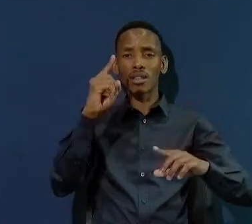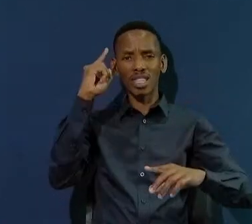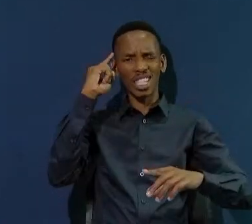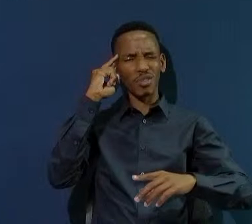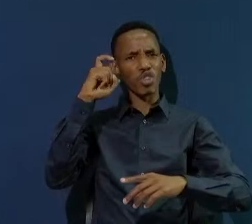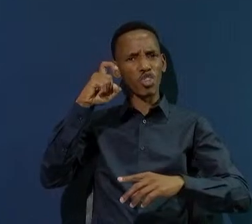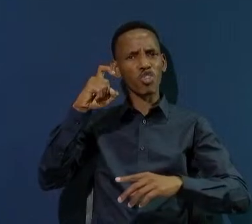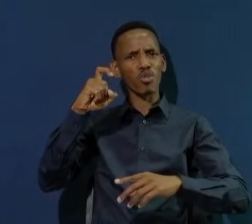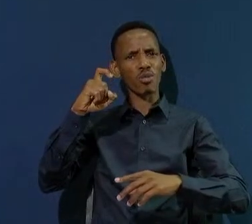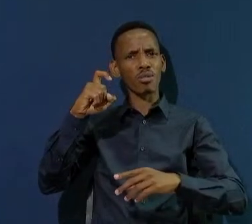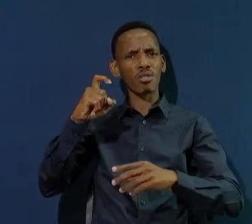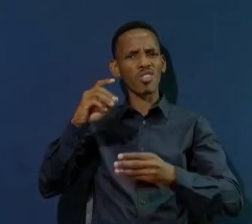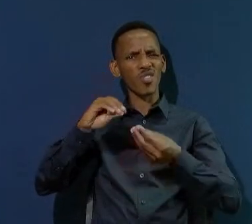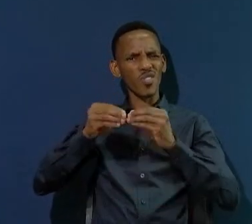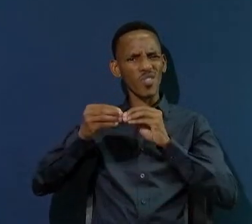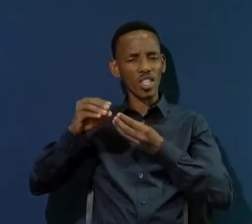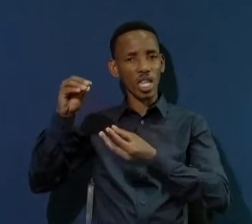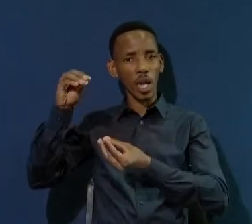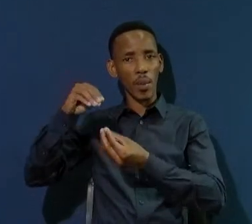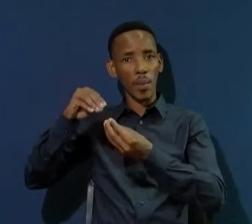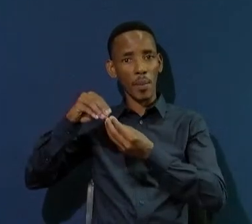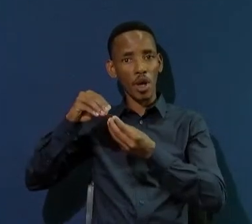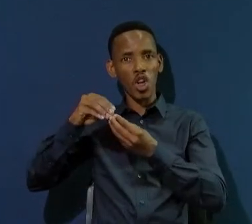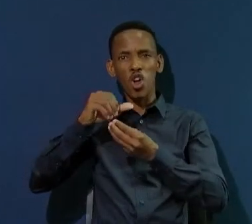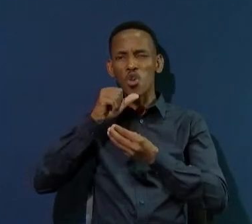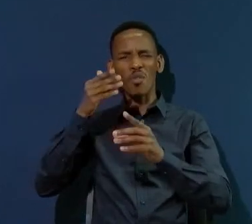desired, especially from not just the electoral